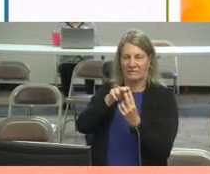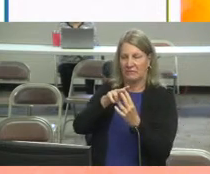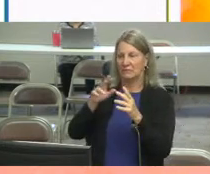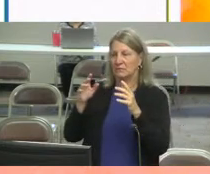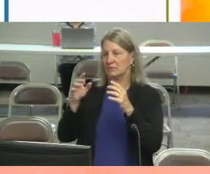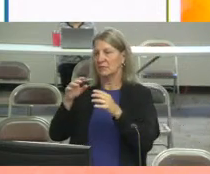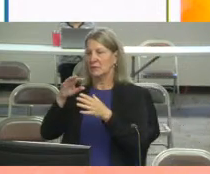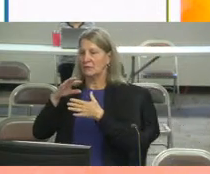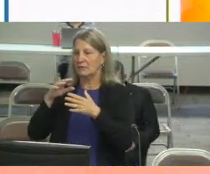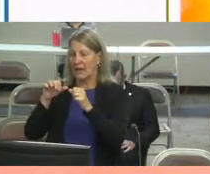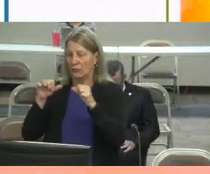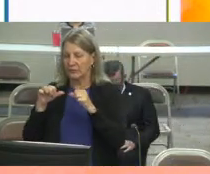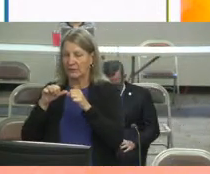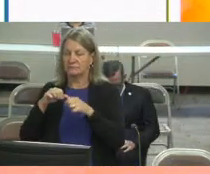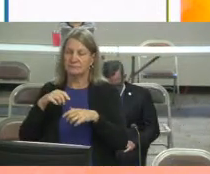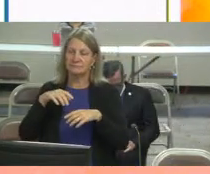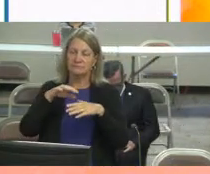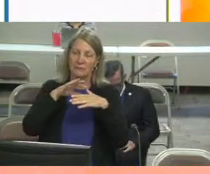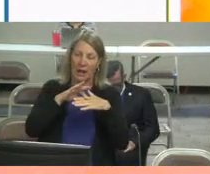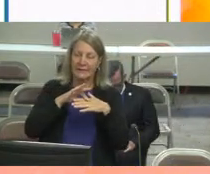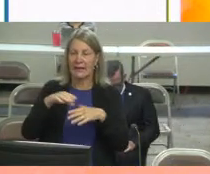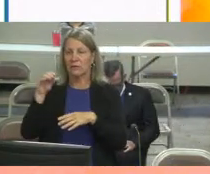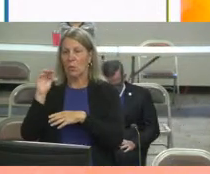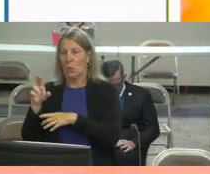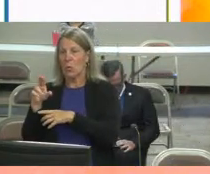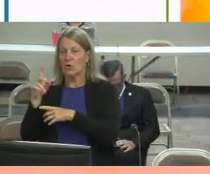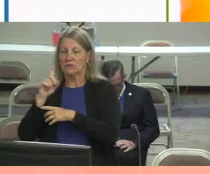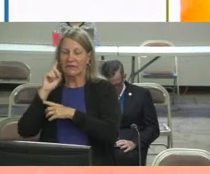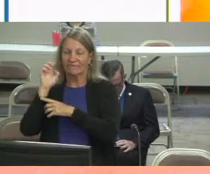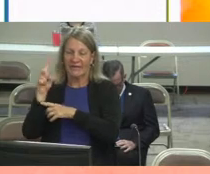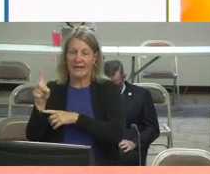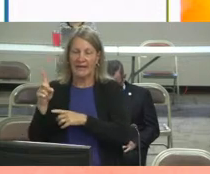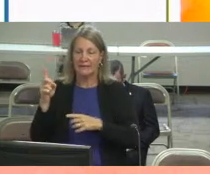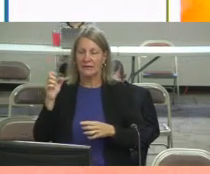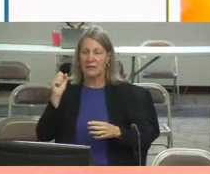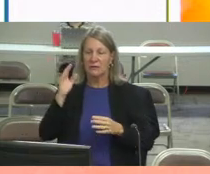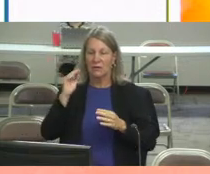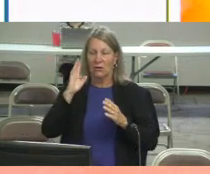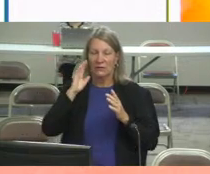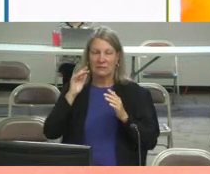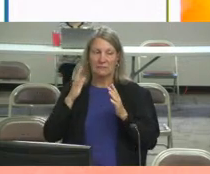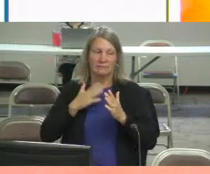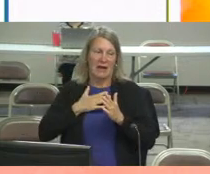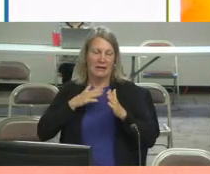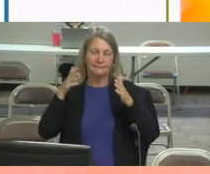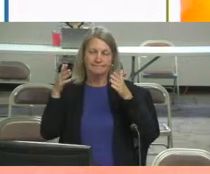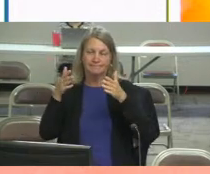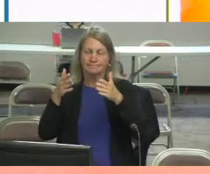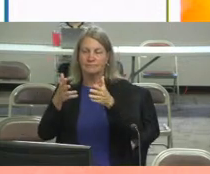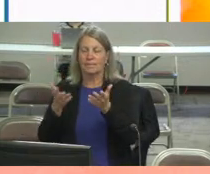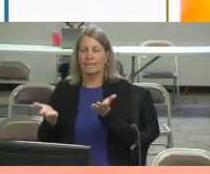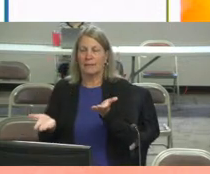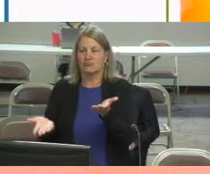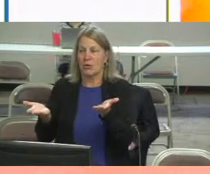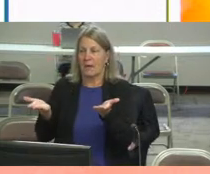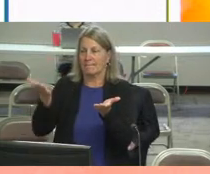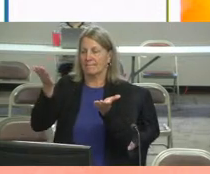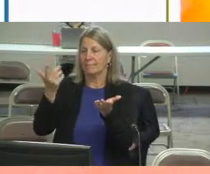licensed in whichever area they need that secondary license whether that be content or deaf Ed